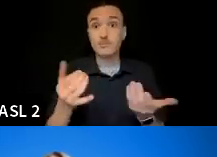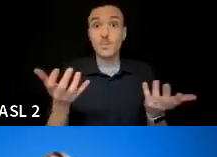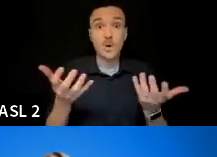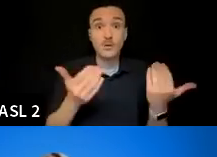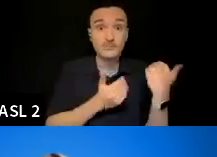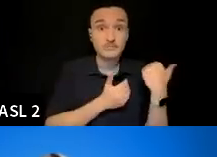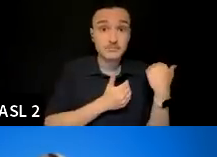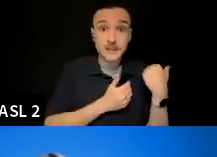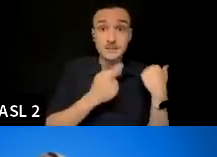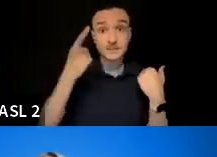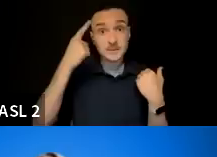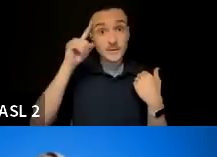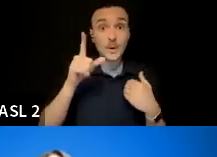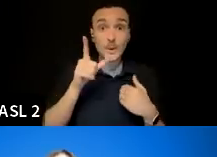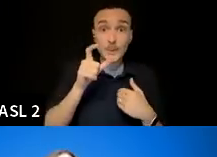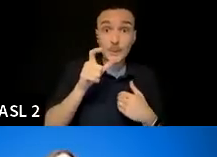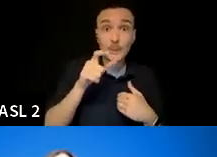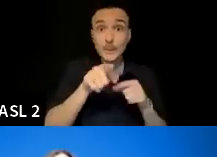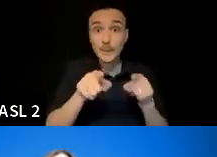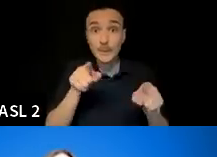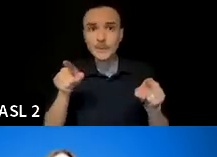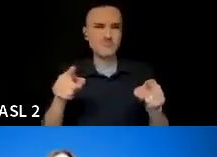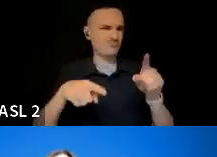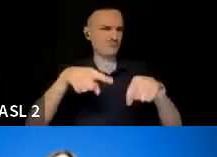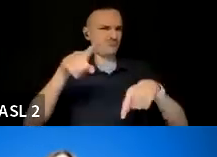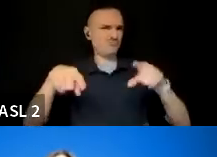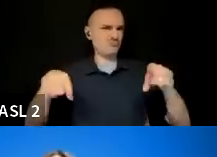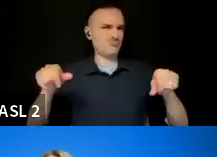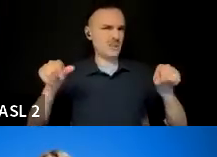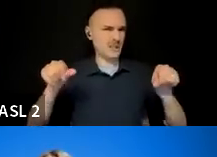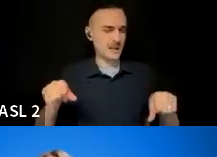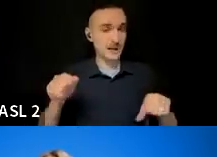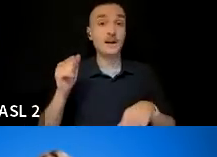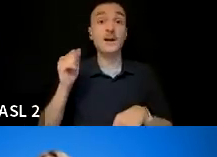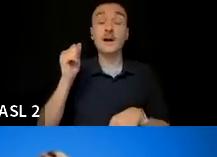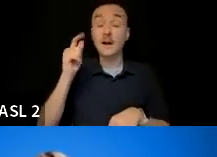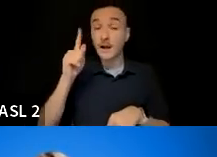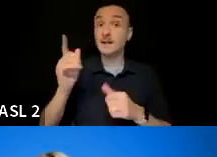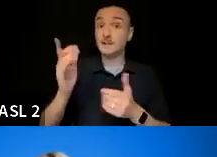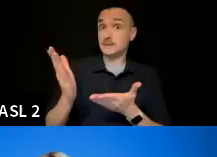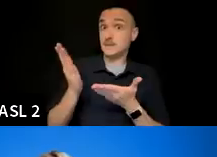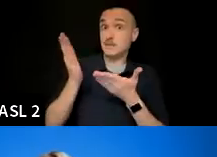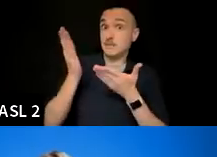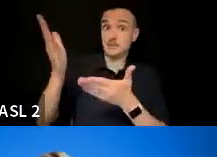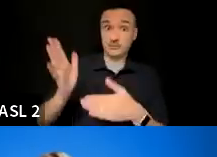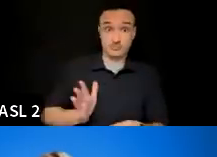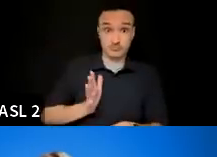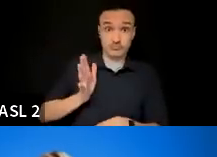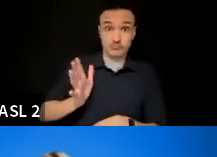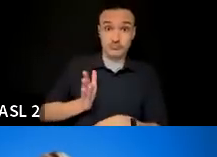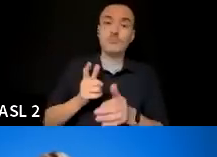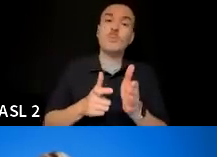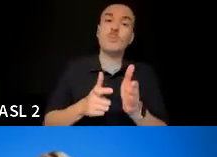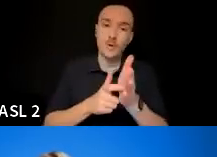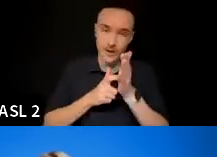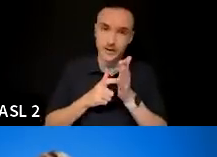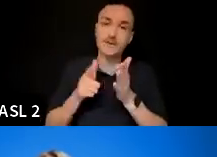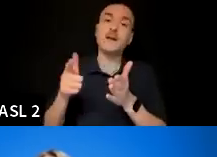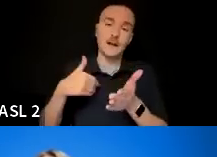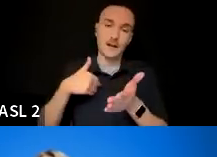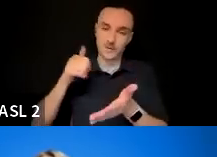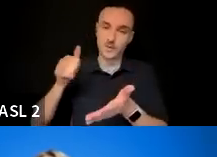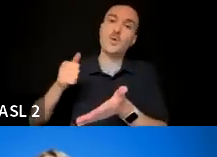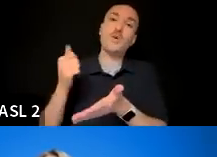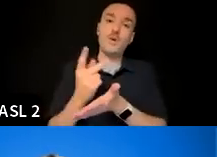another, but the submission step must be done by an authorized organization representative or signing official. But you're not done